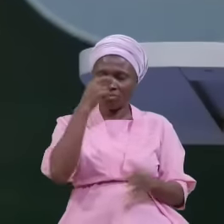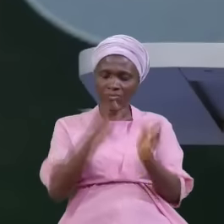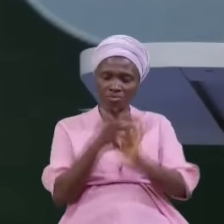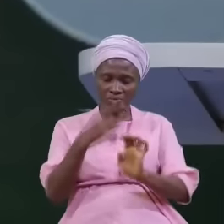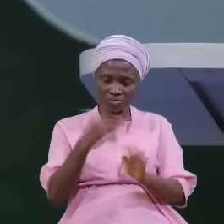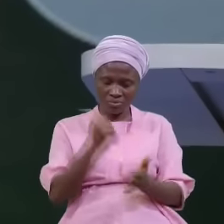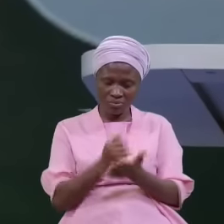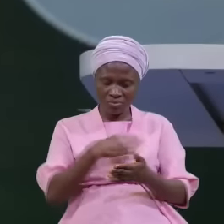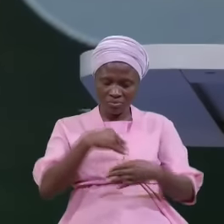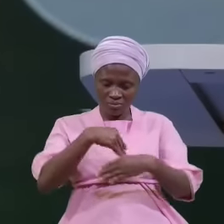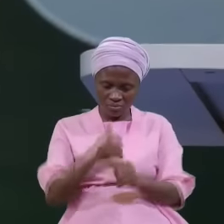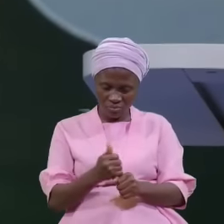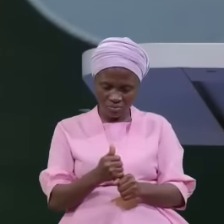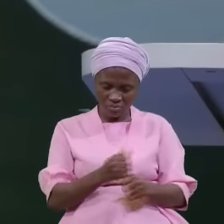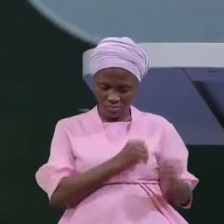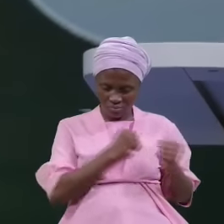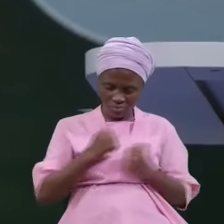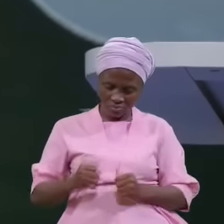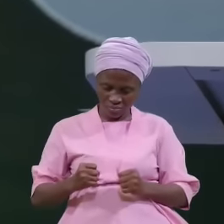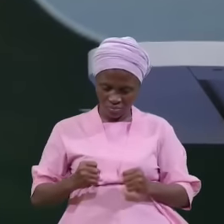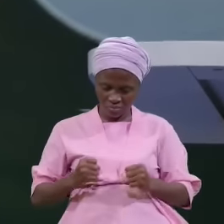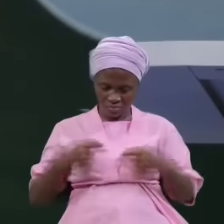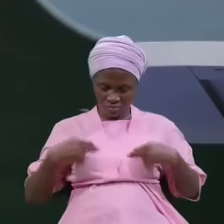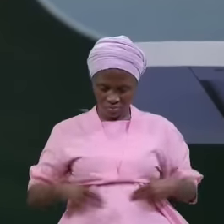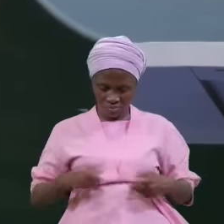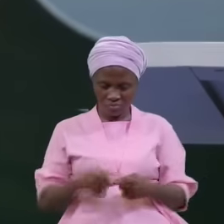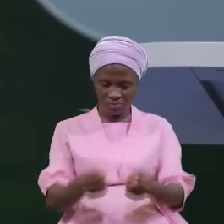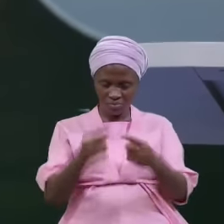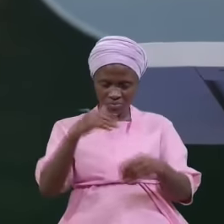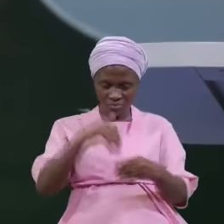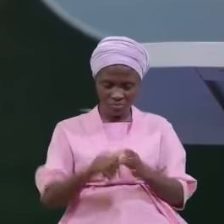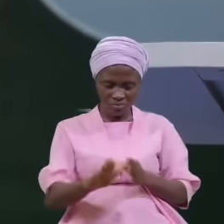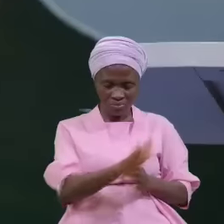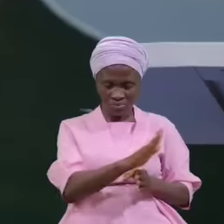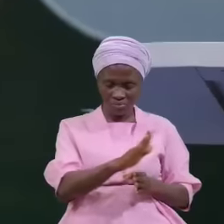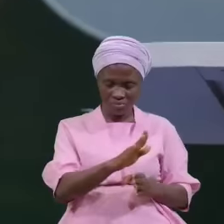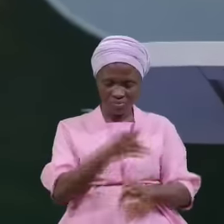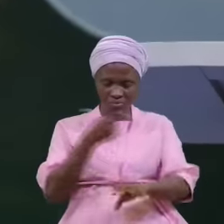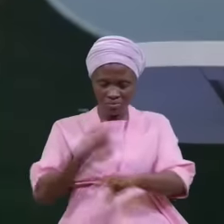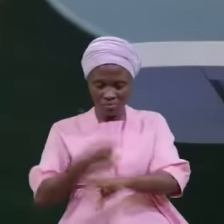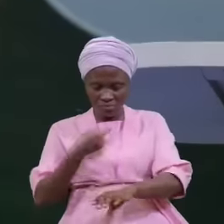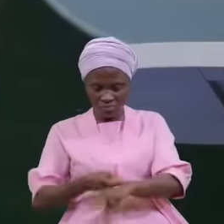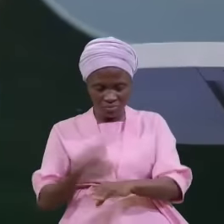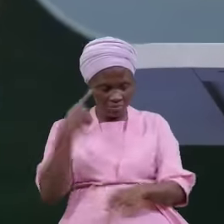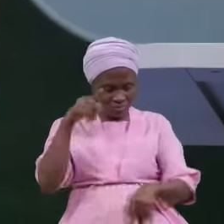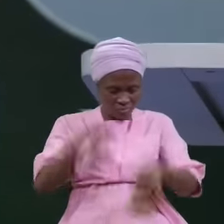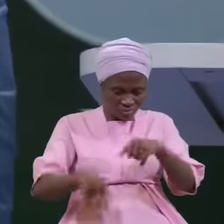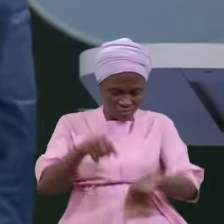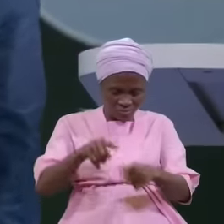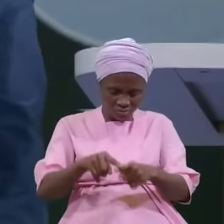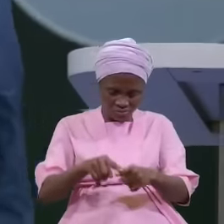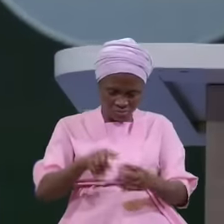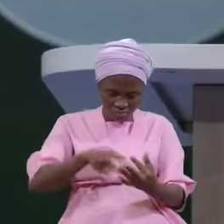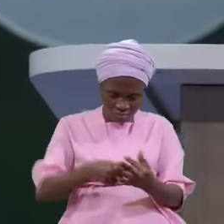strength, power to come in their joints, for the lame to rise up and walk in